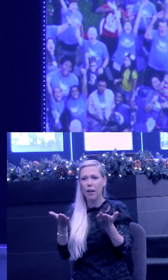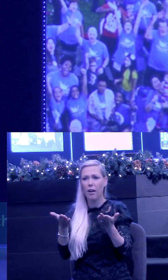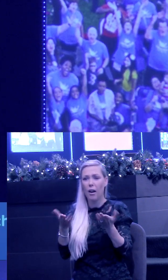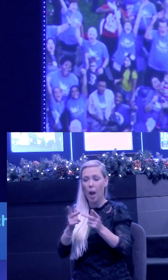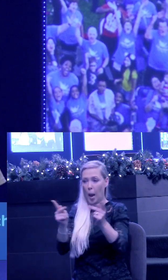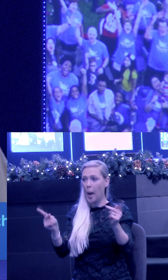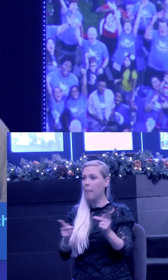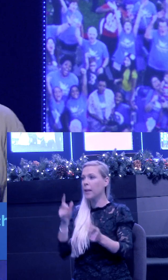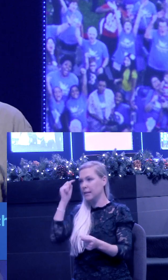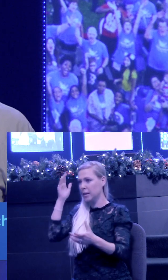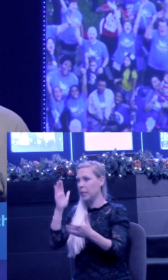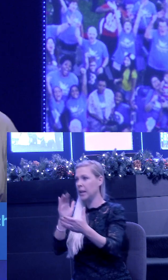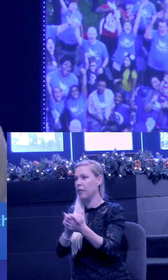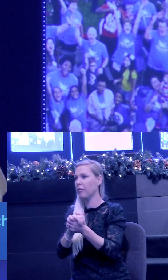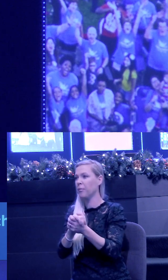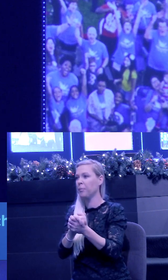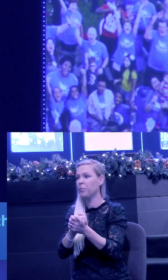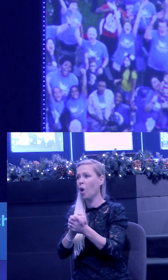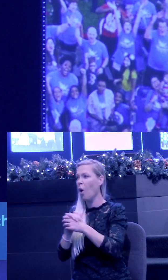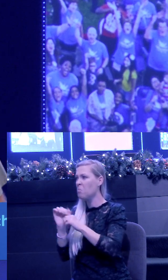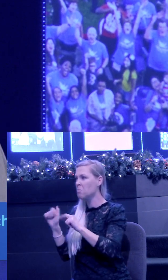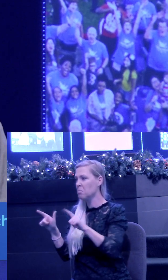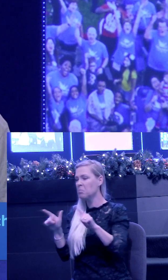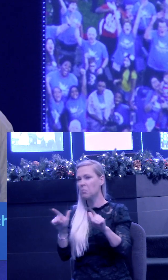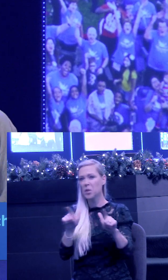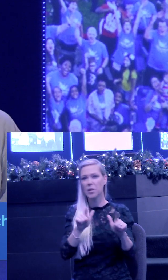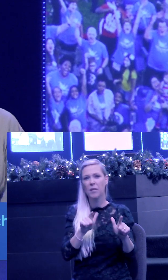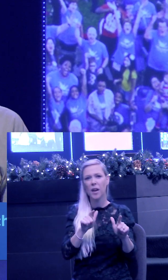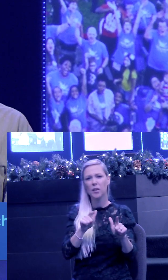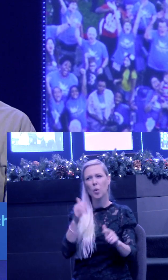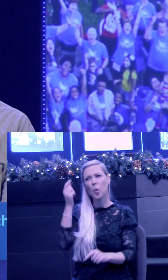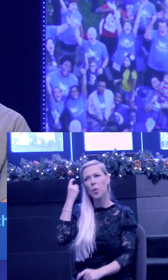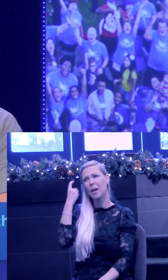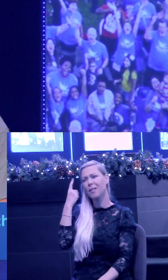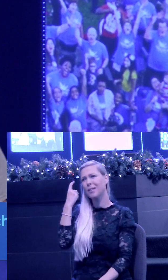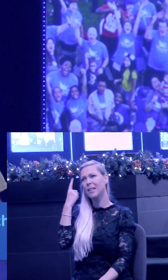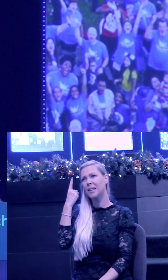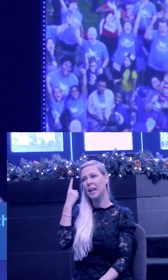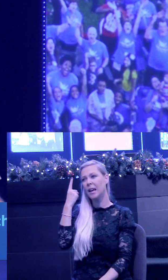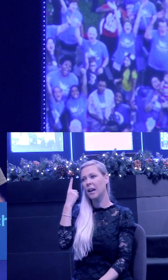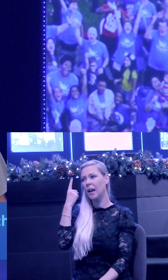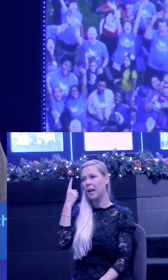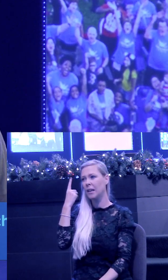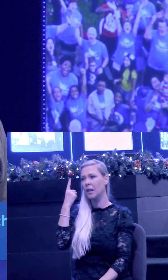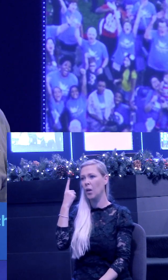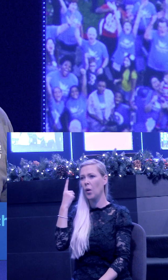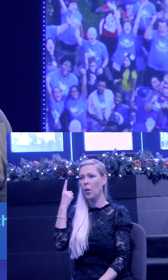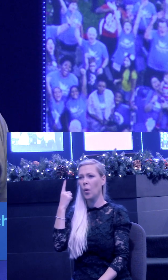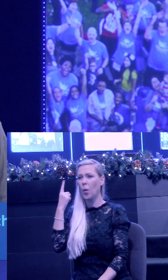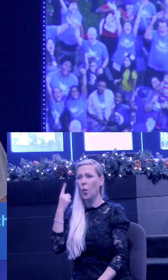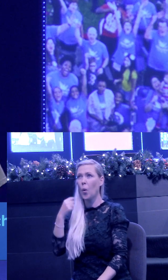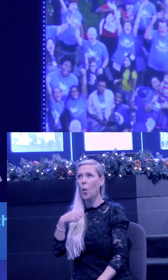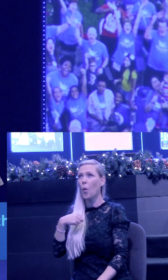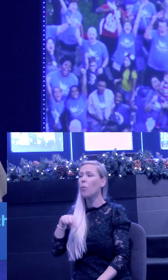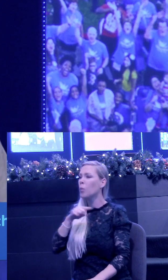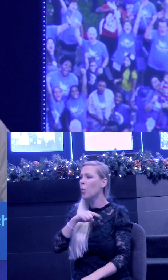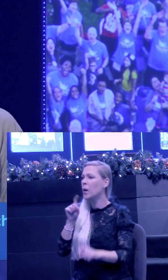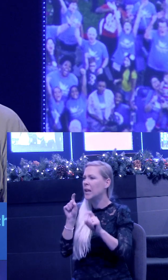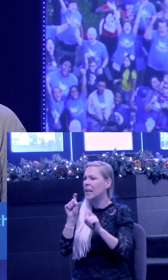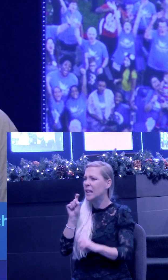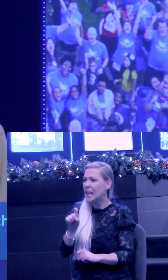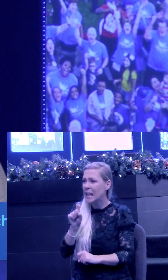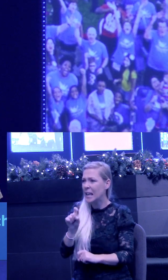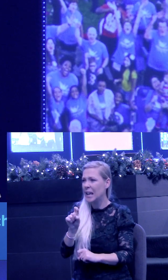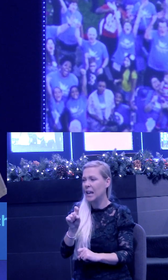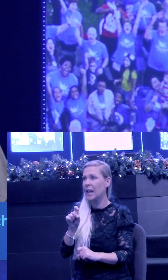believe. Most of people on the planet, they recognize the fact that they have this spiritual longing, that there's a sense